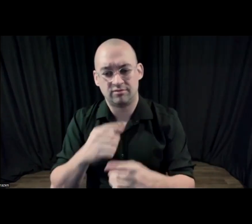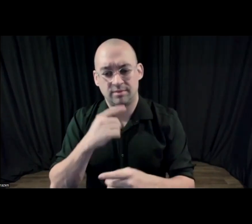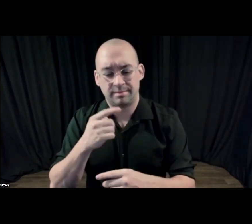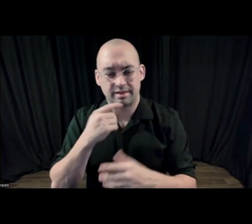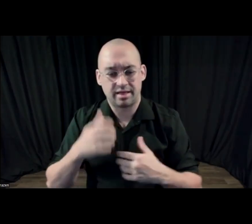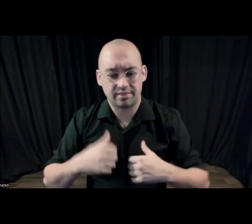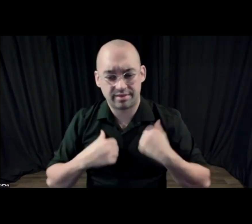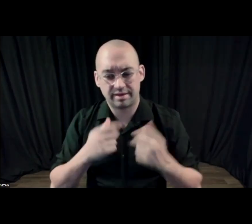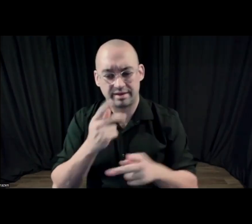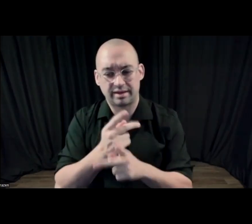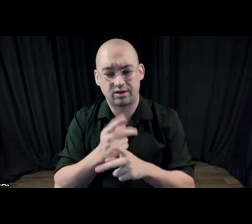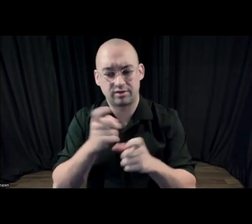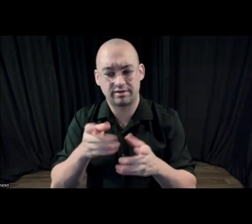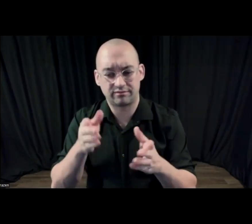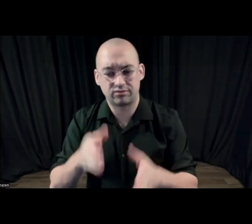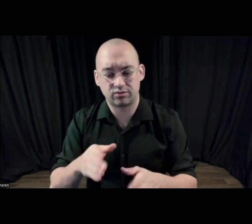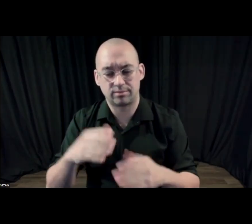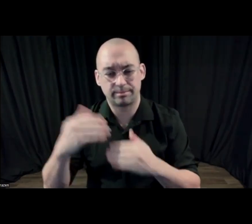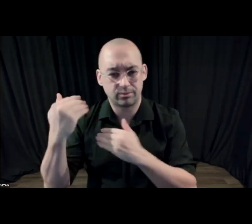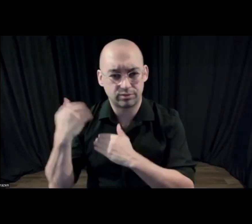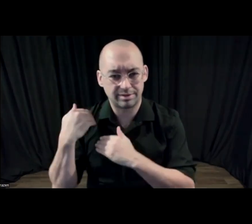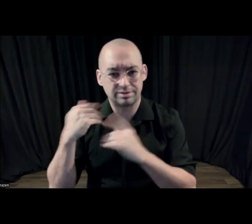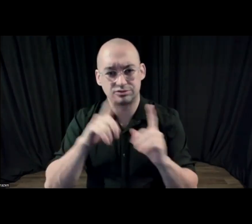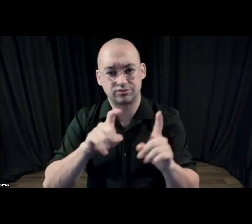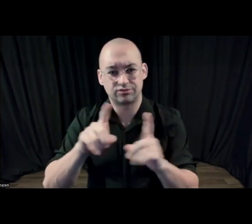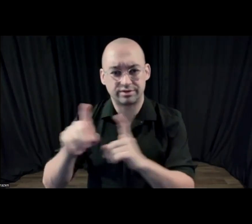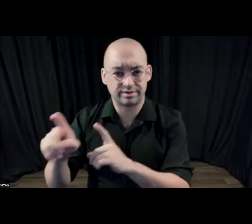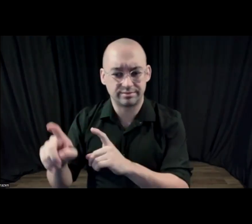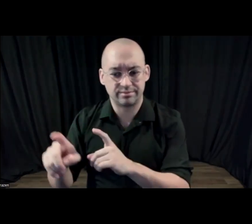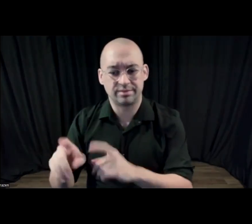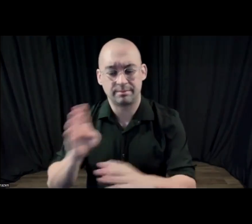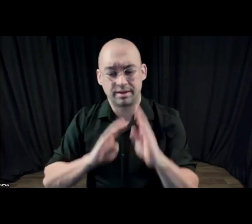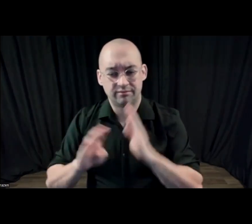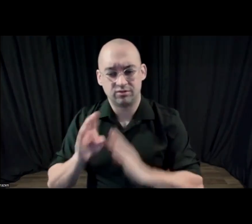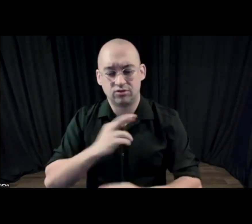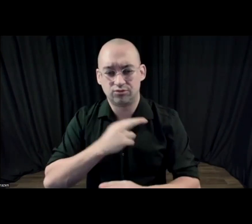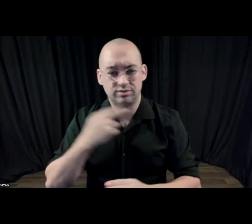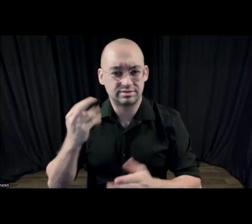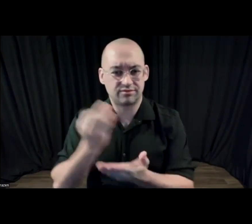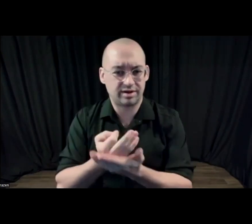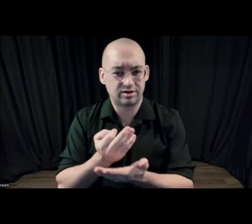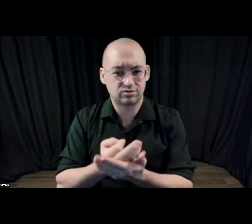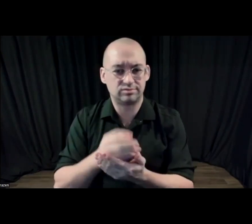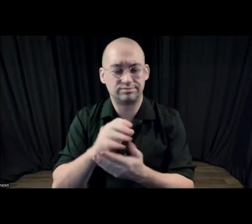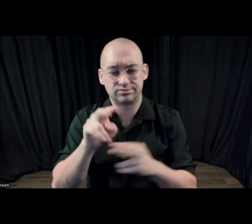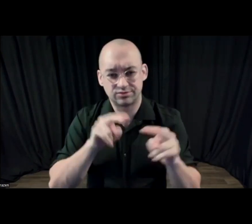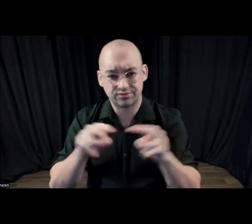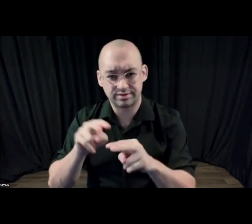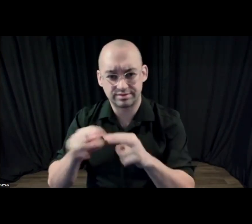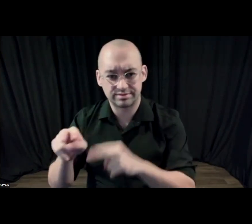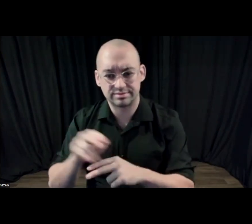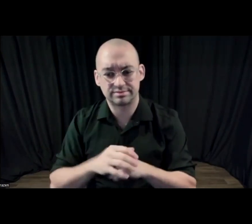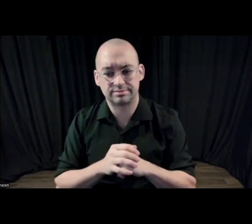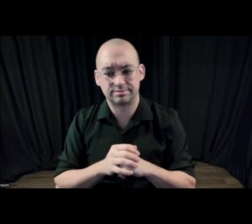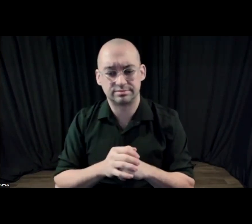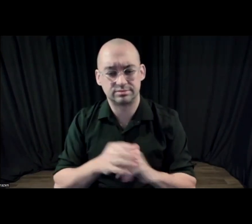Caregiver Burden Survey that we conduct as a state with the Behavioral Risk Factor Surveillance Survey and others point